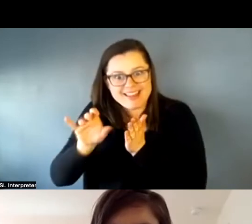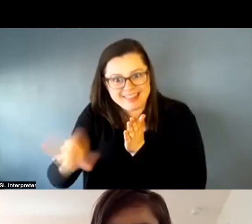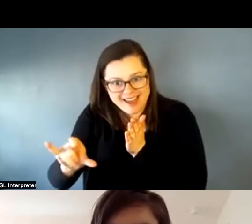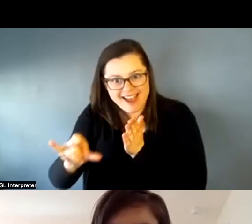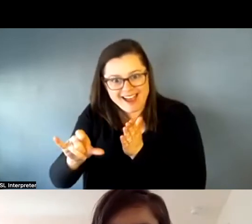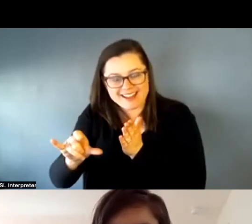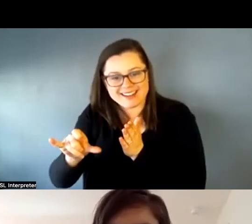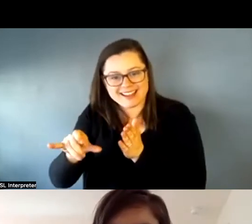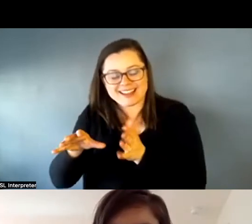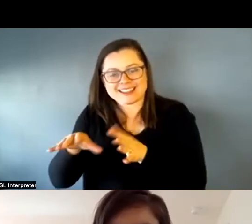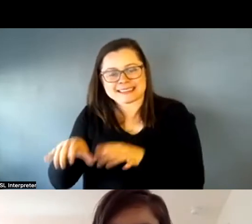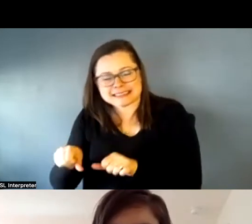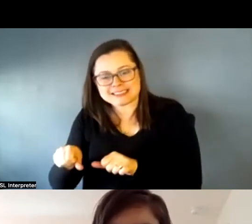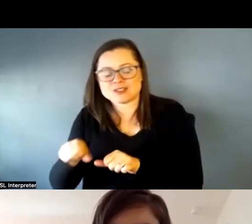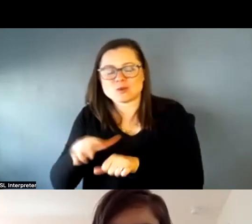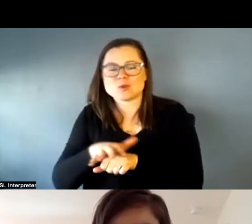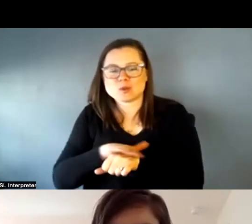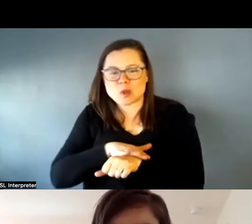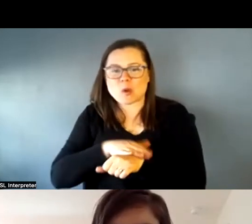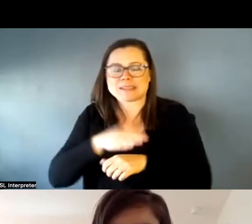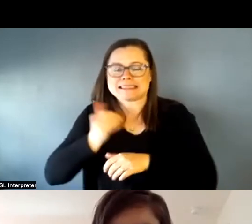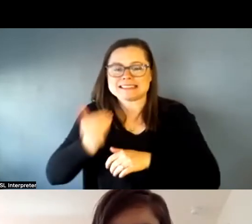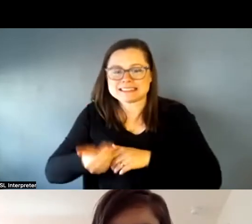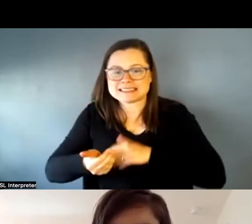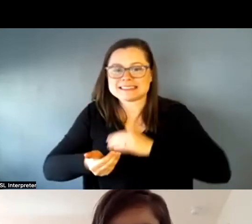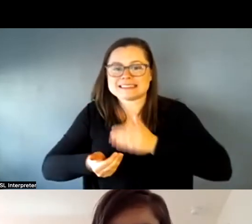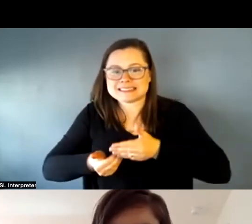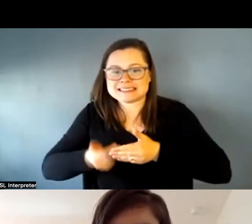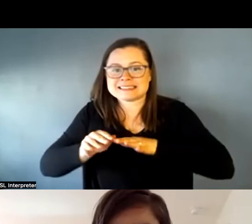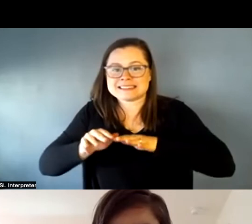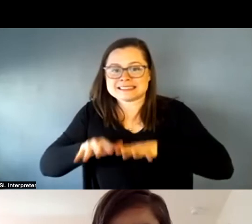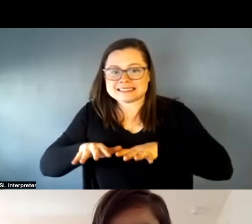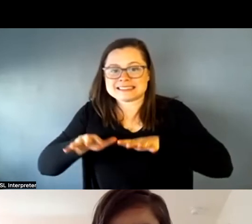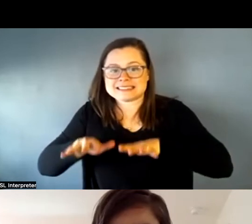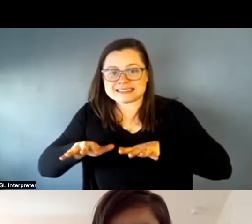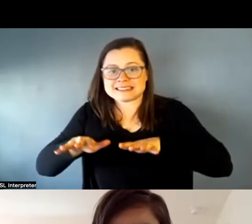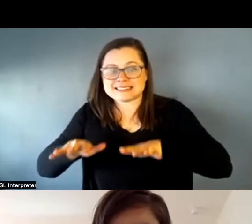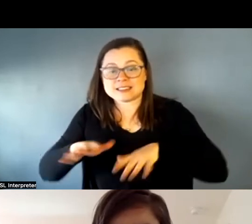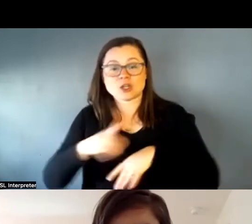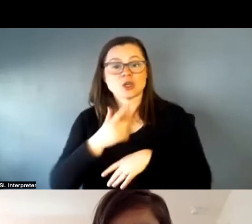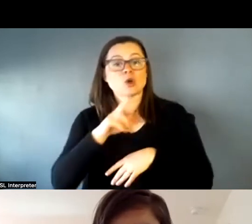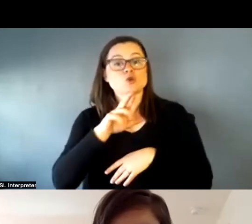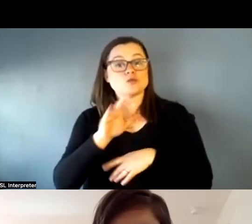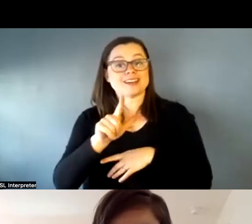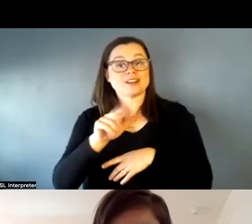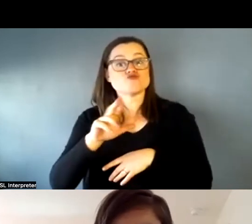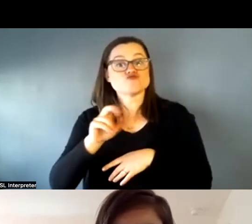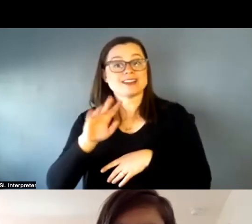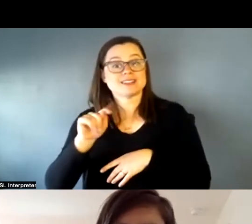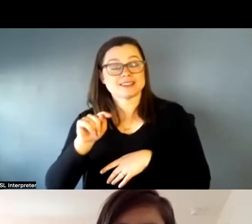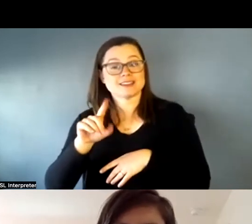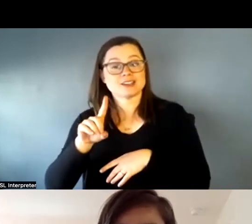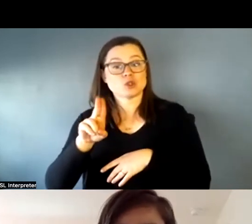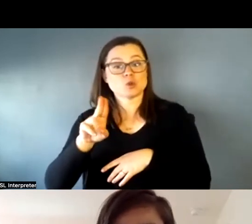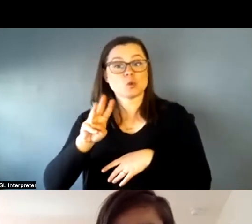working our way back, and the Real Rent Duwamish, the grassroots organization